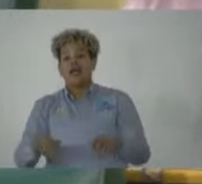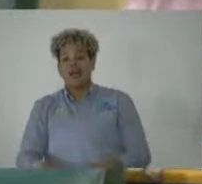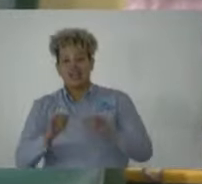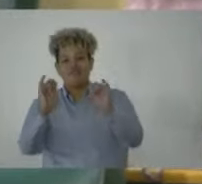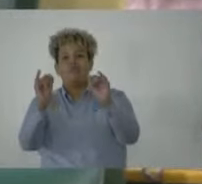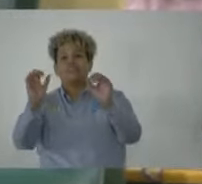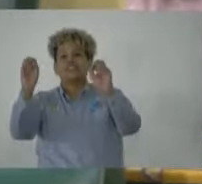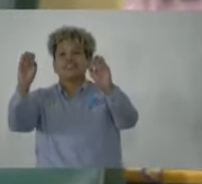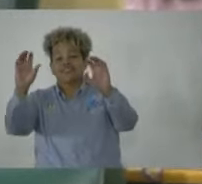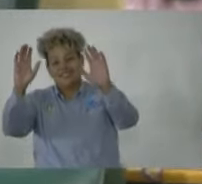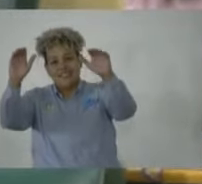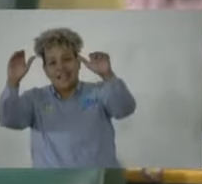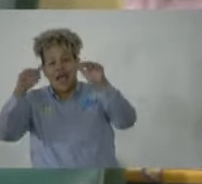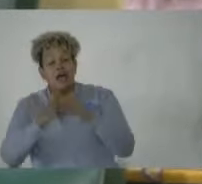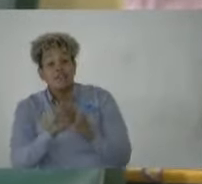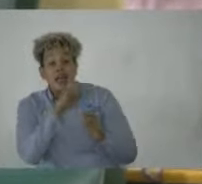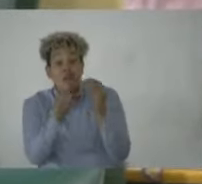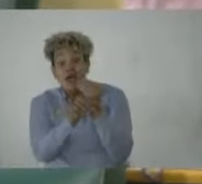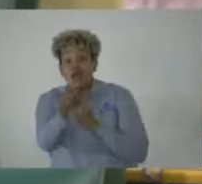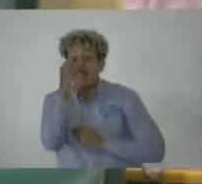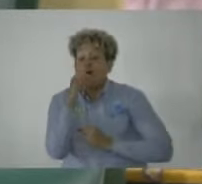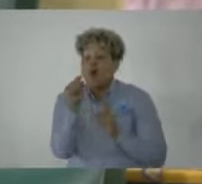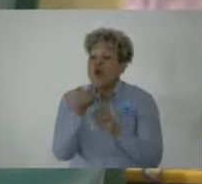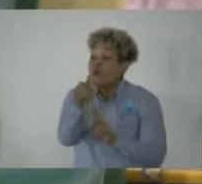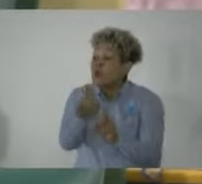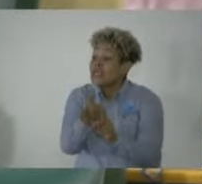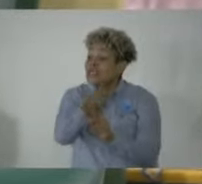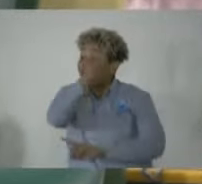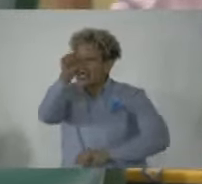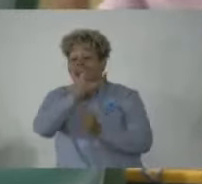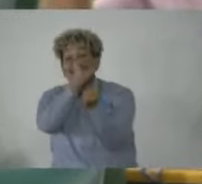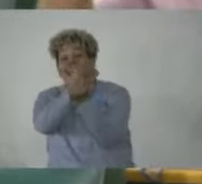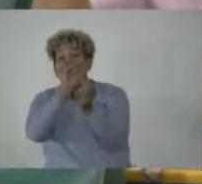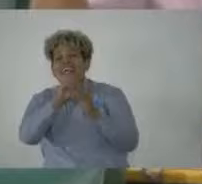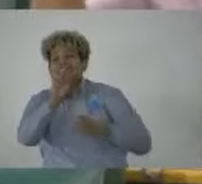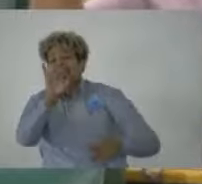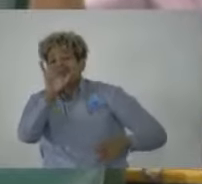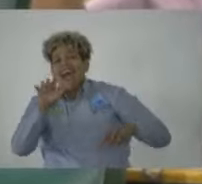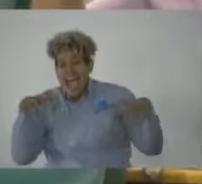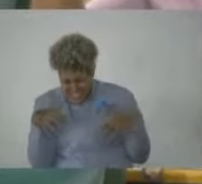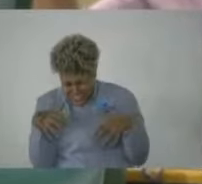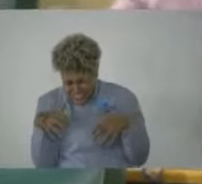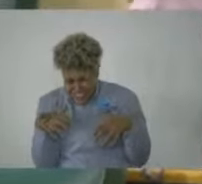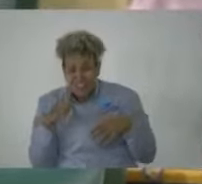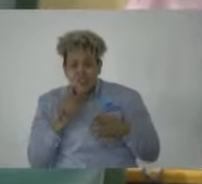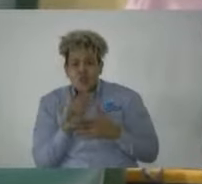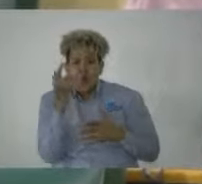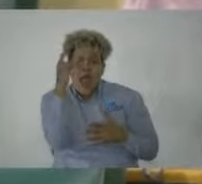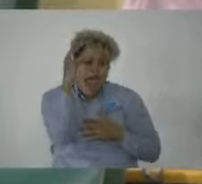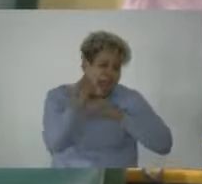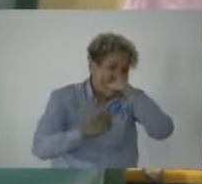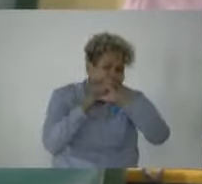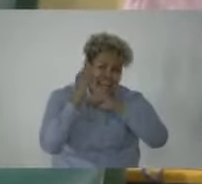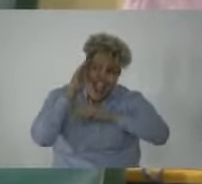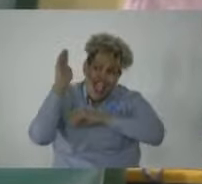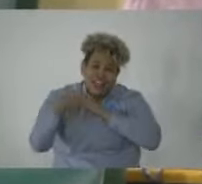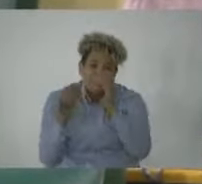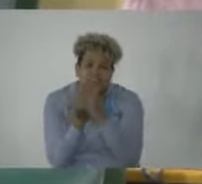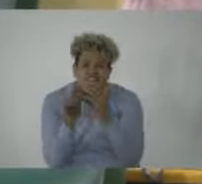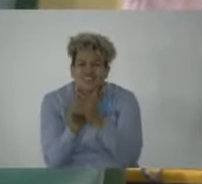The only thing you can point to is when you were locked into a vice made by 18 years of